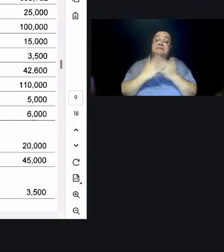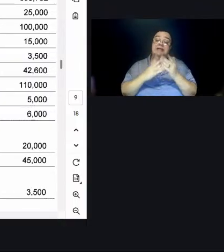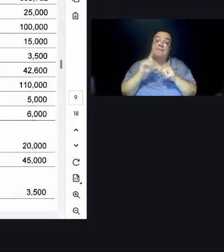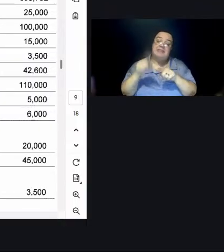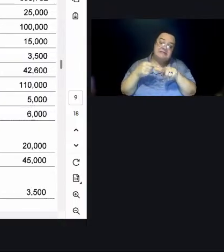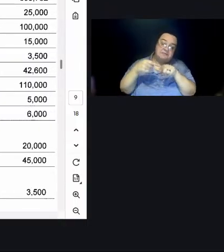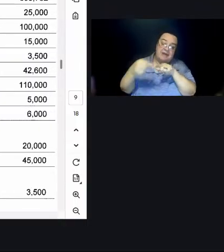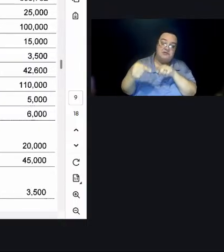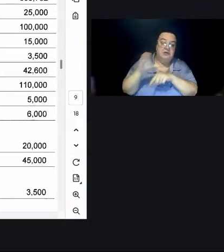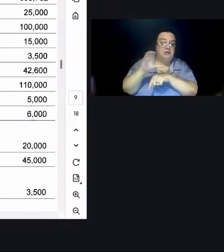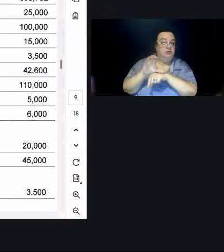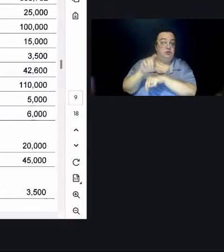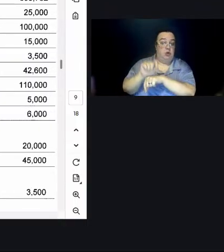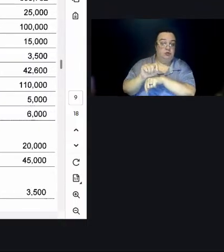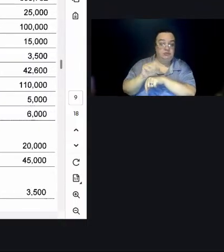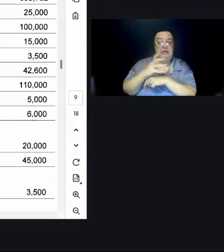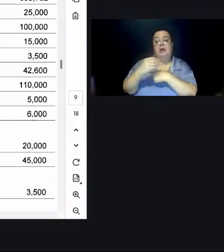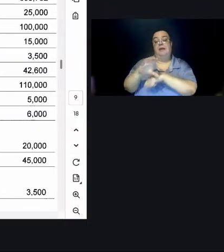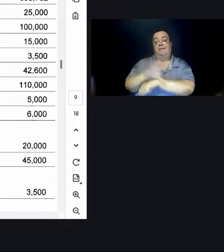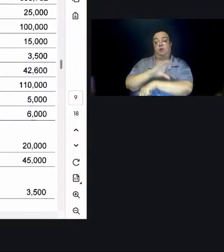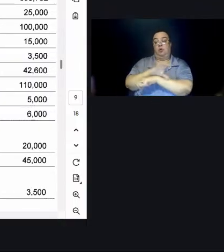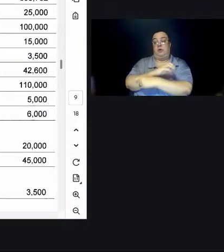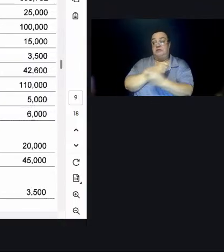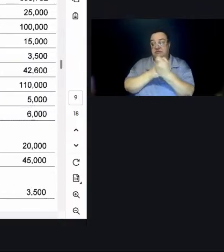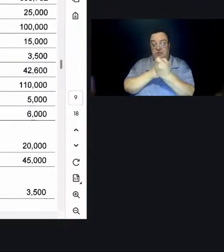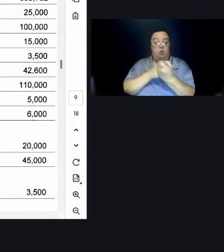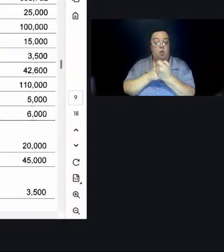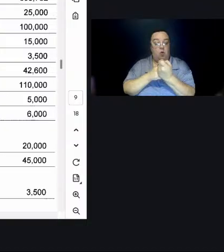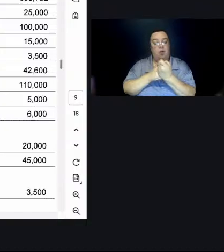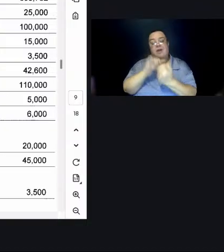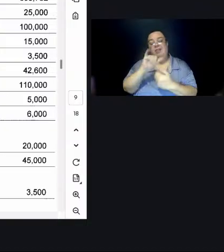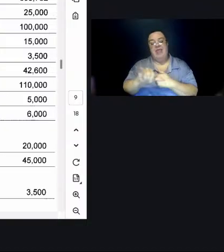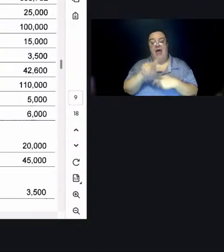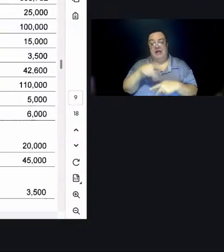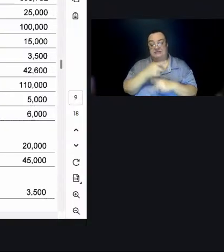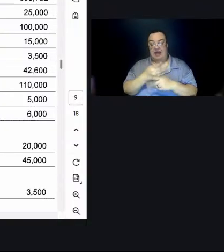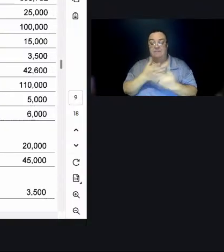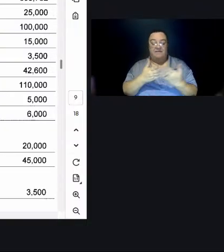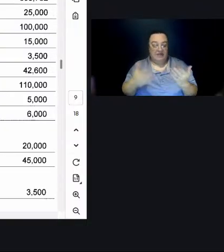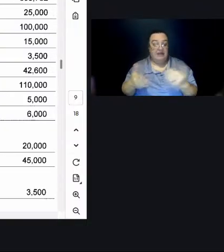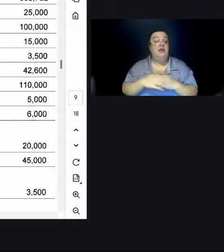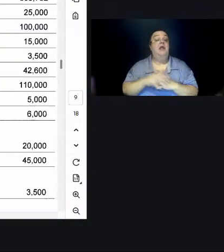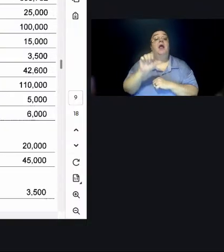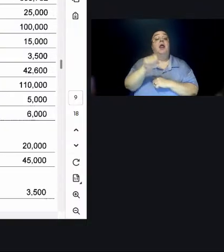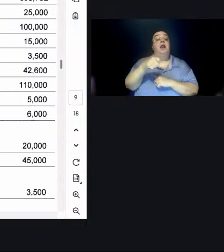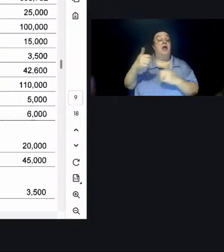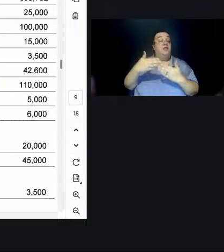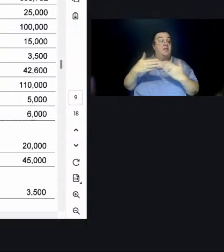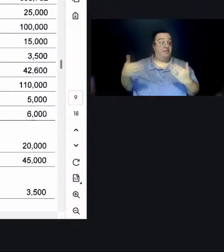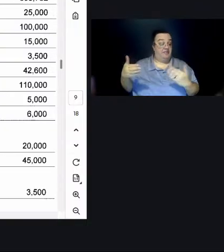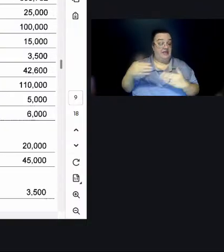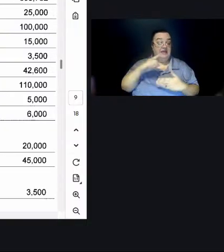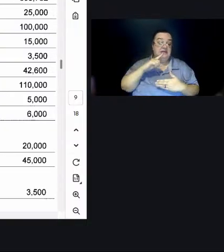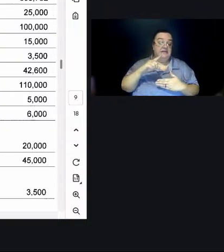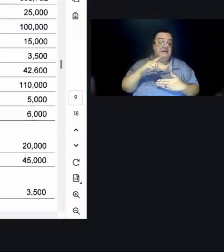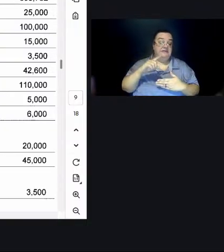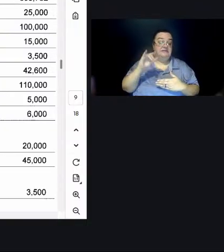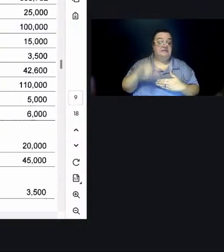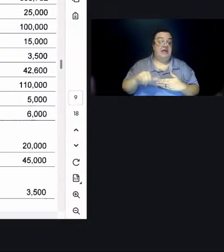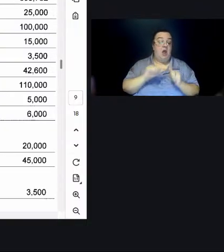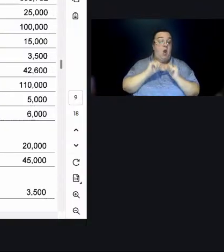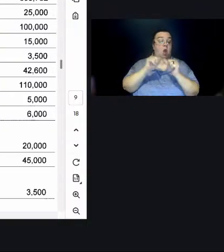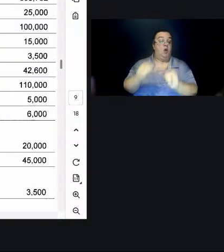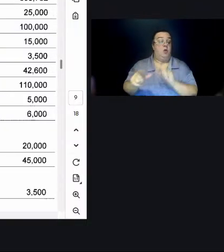consultants and computer support and those sorts of things. The other thing is, this will be the ongoing conversation about